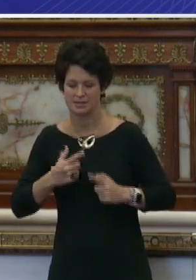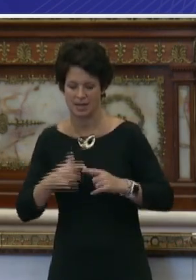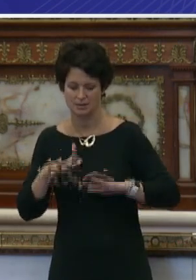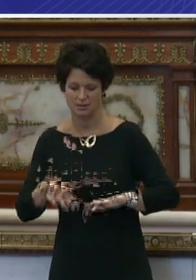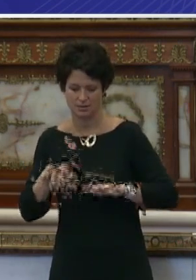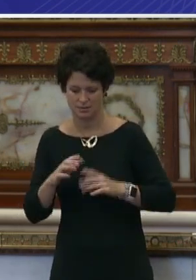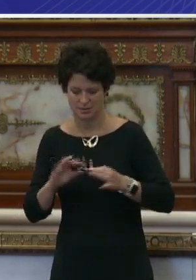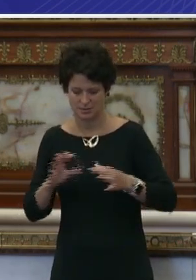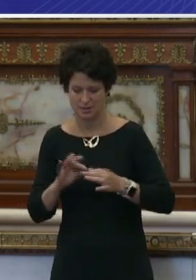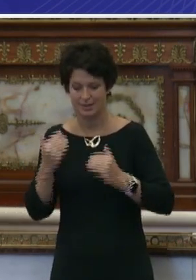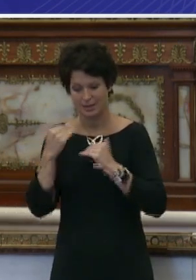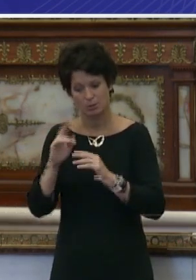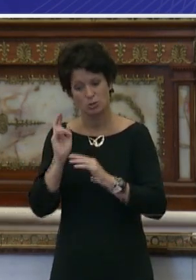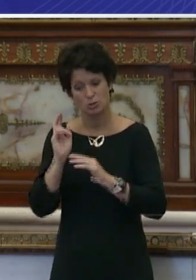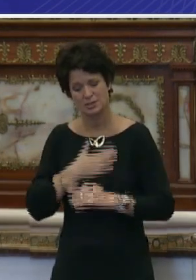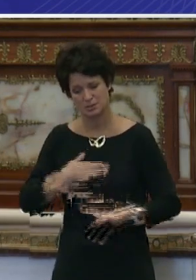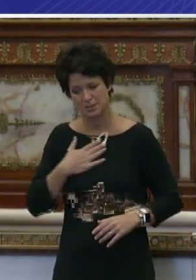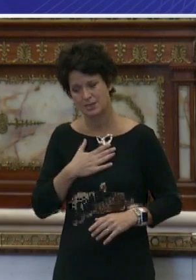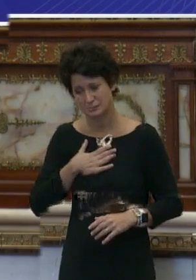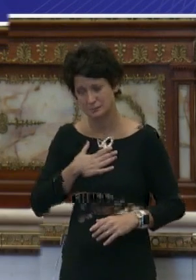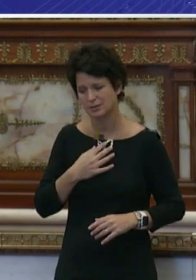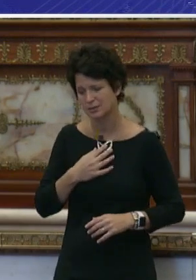we're going to ask you to limit to 2 minutes.